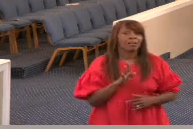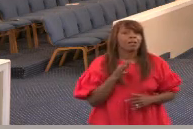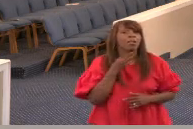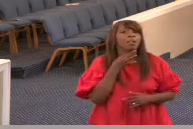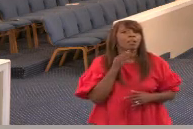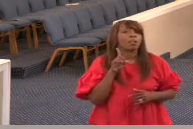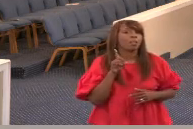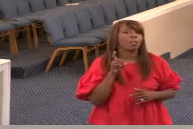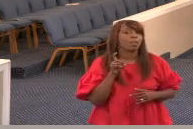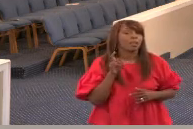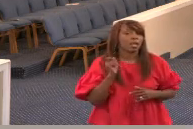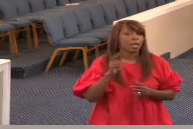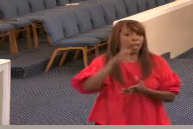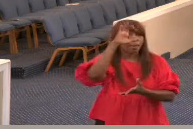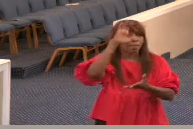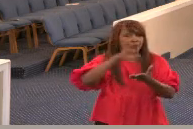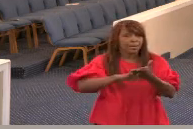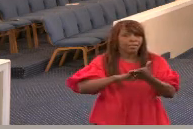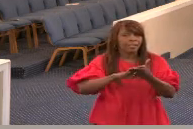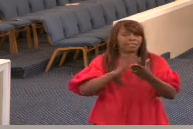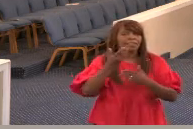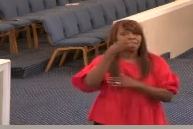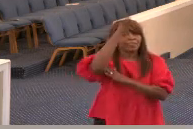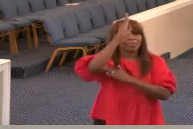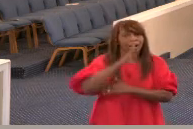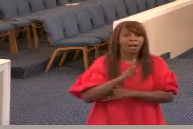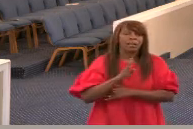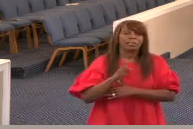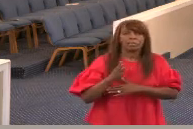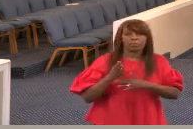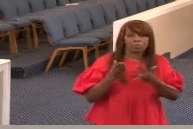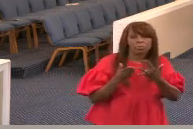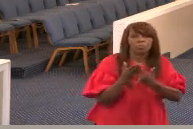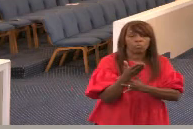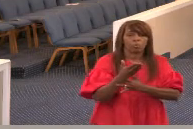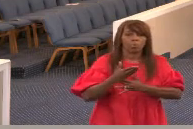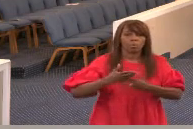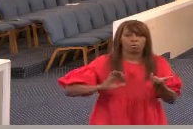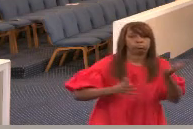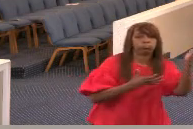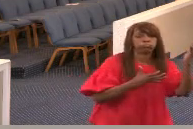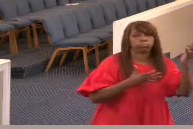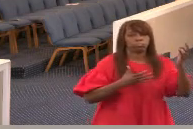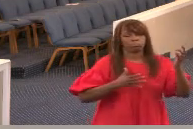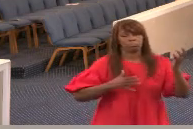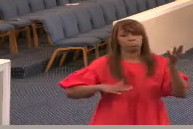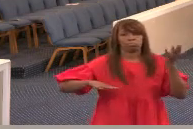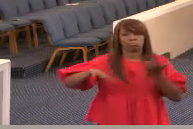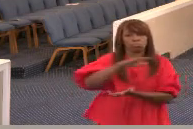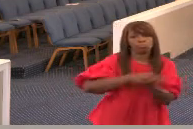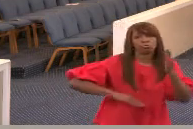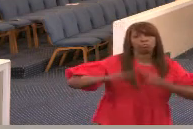Do you believe God? Through the test, through the trial,